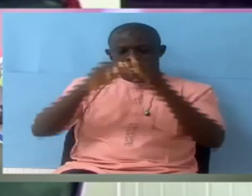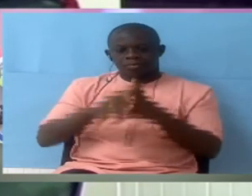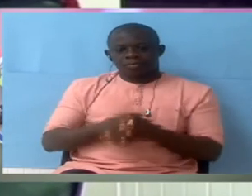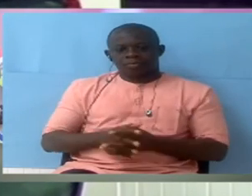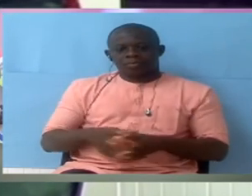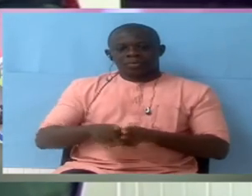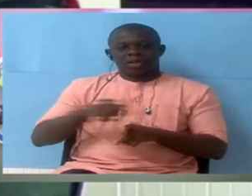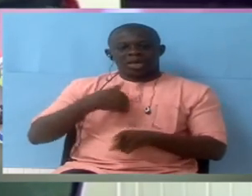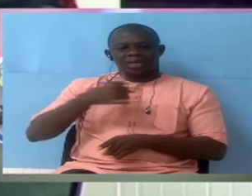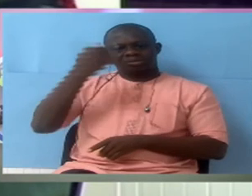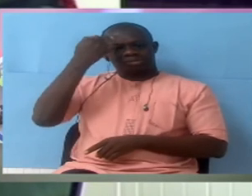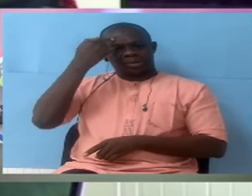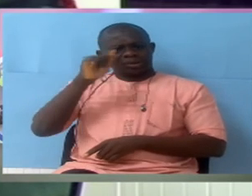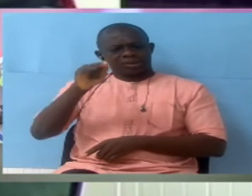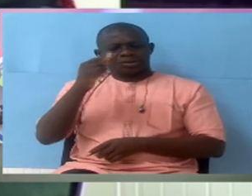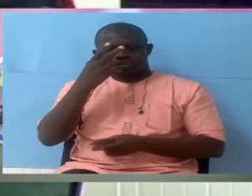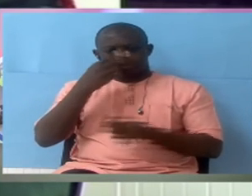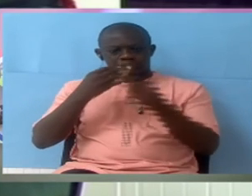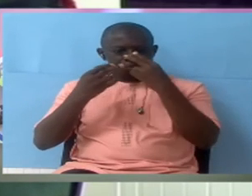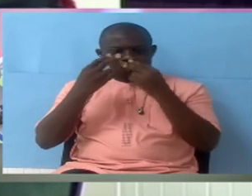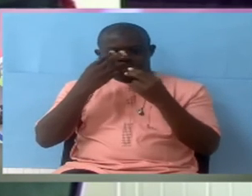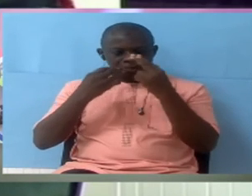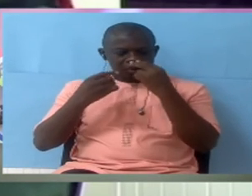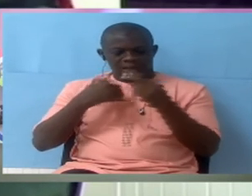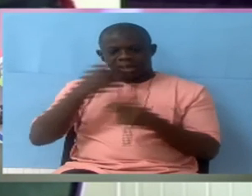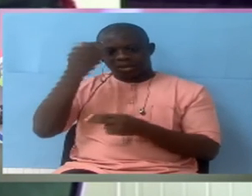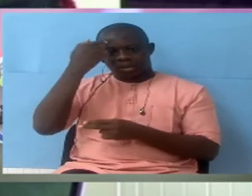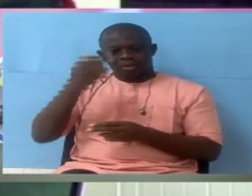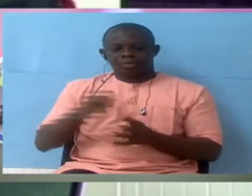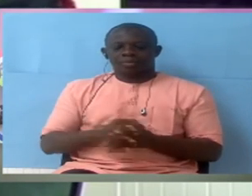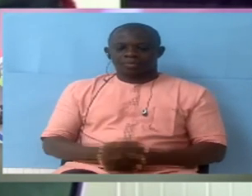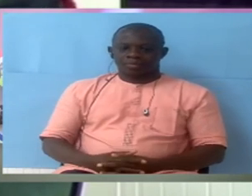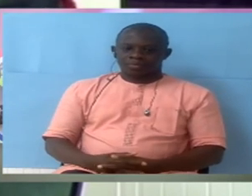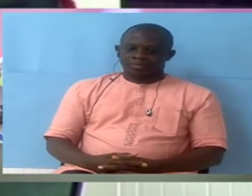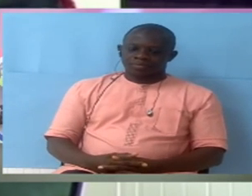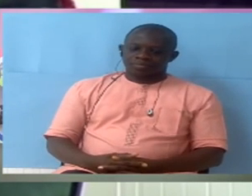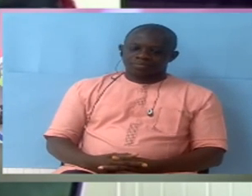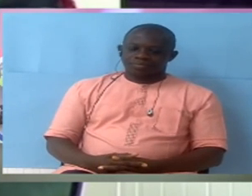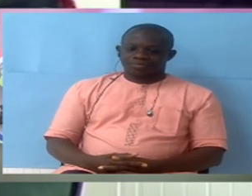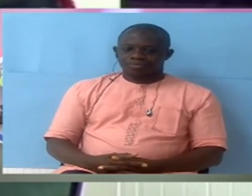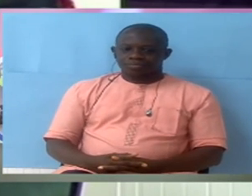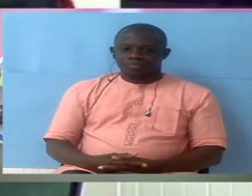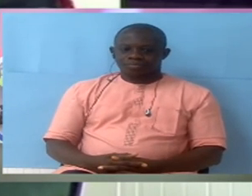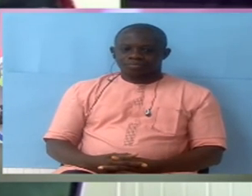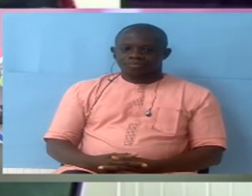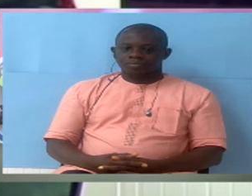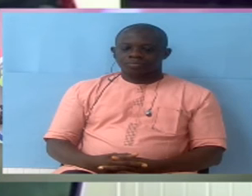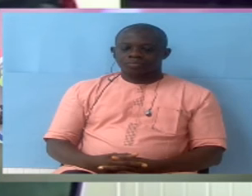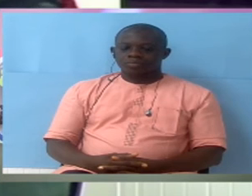take it as a joke. Man bi mako waxé dama ko jappé won chaahan.